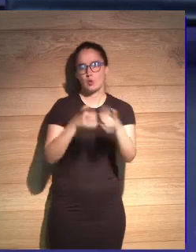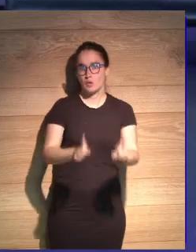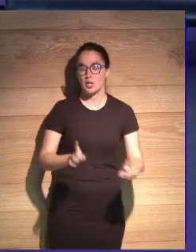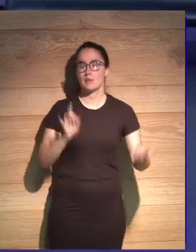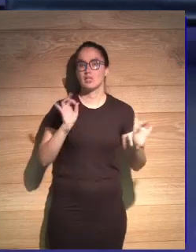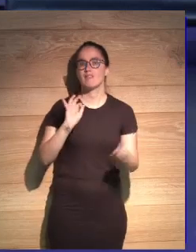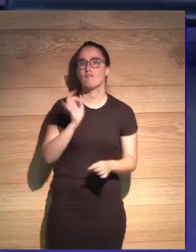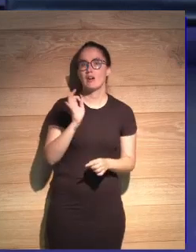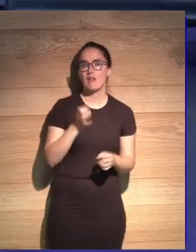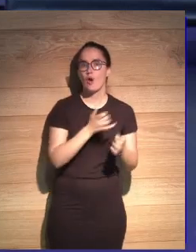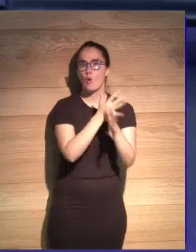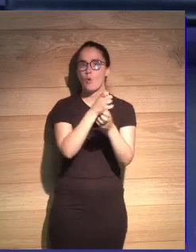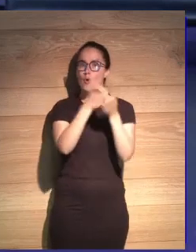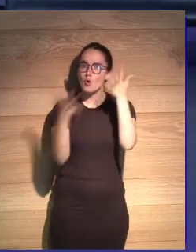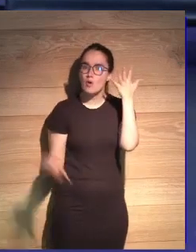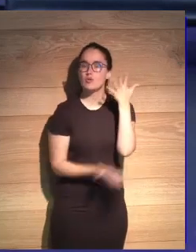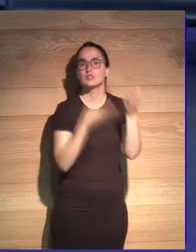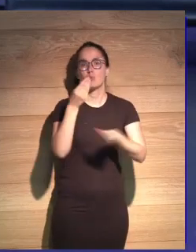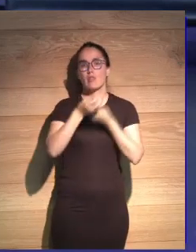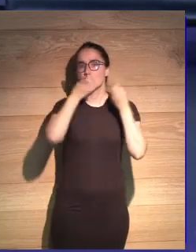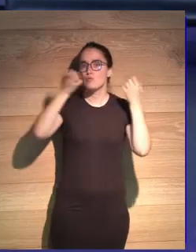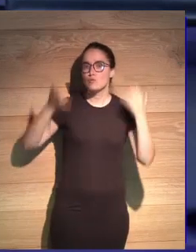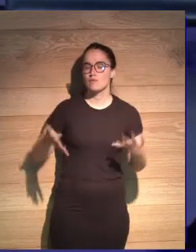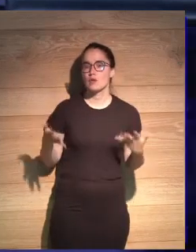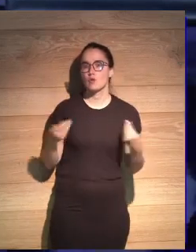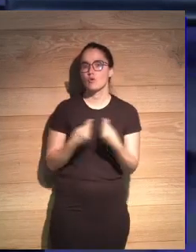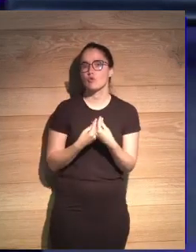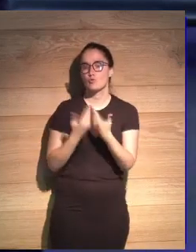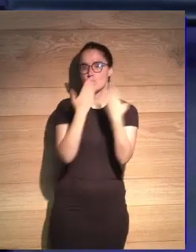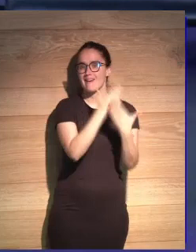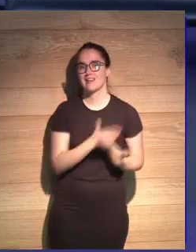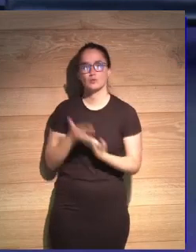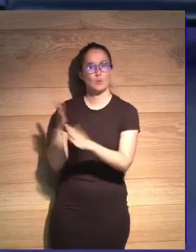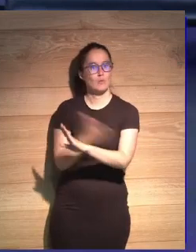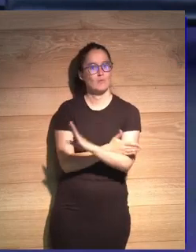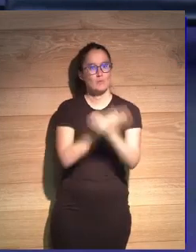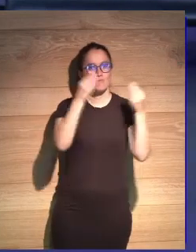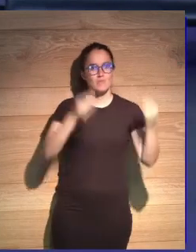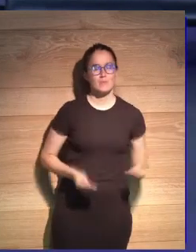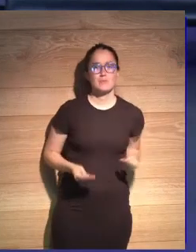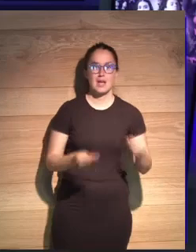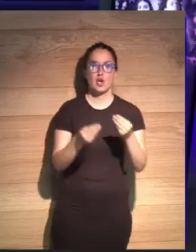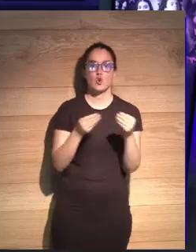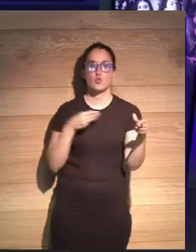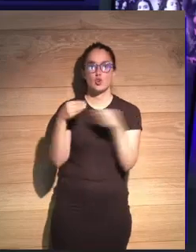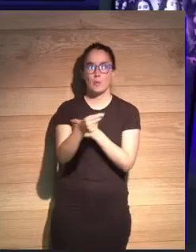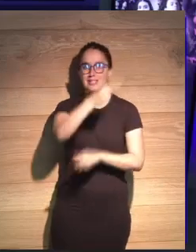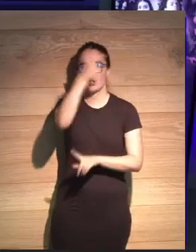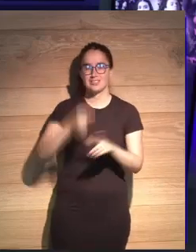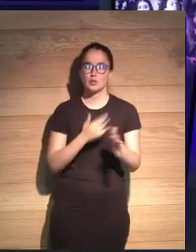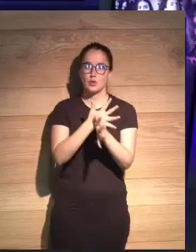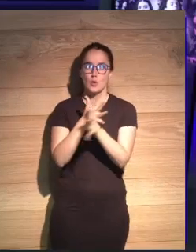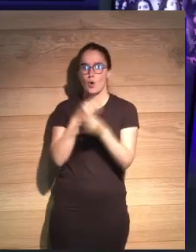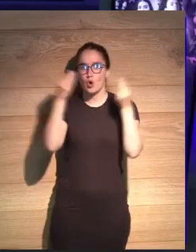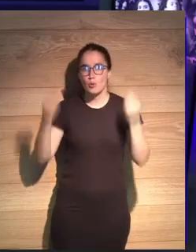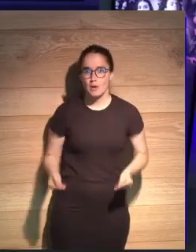mechanics of game scoring, but also gamification can be done very well with previous study, a